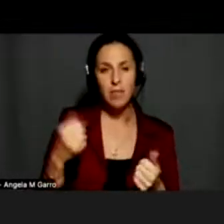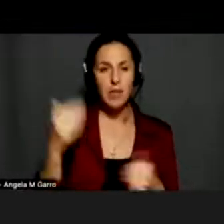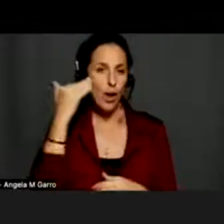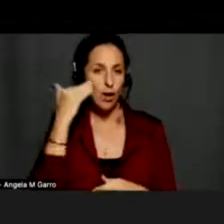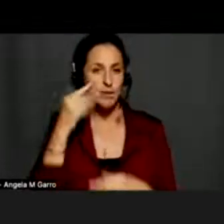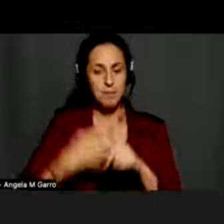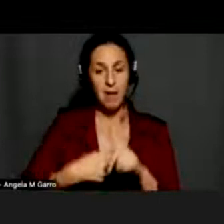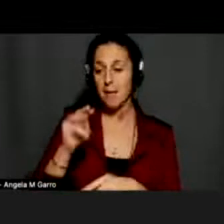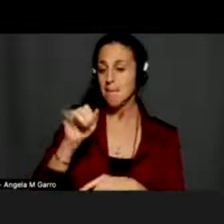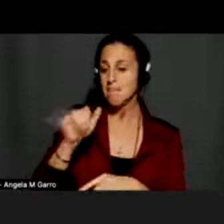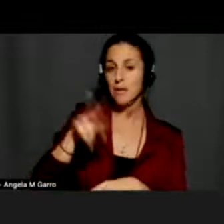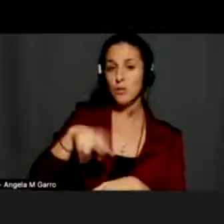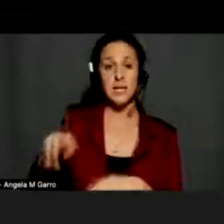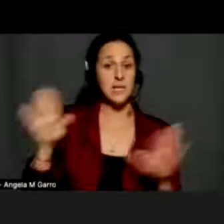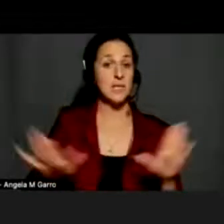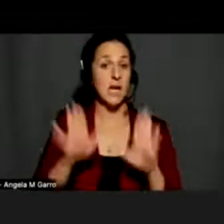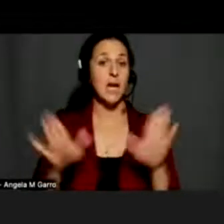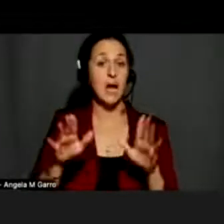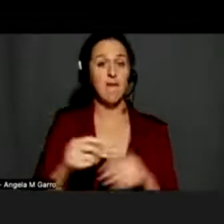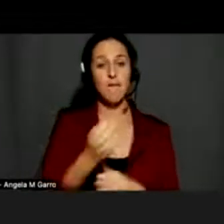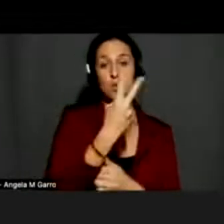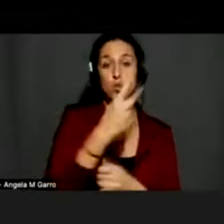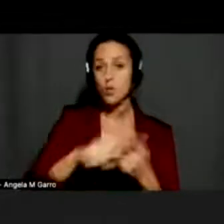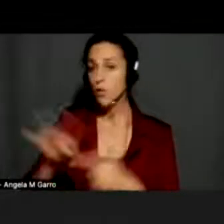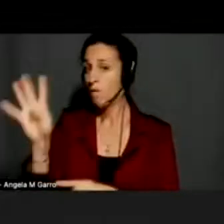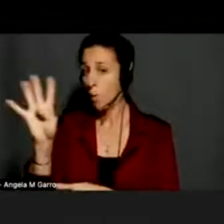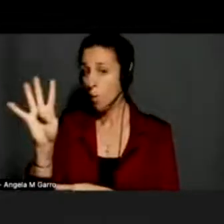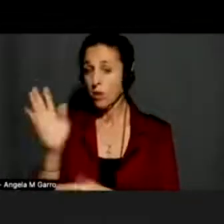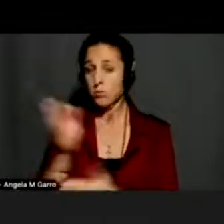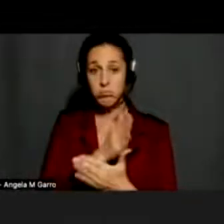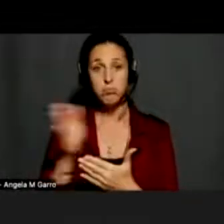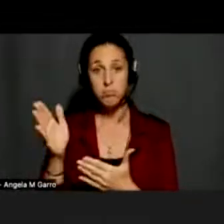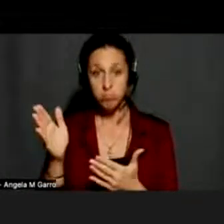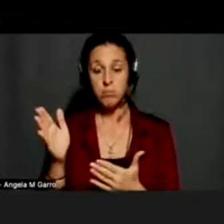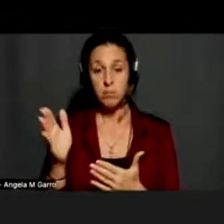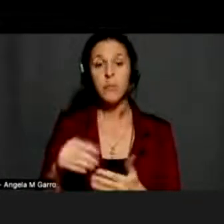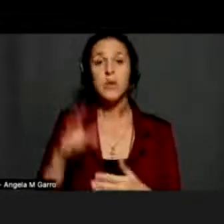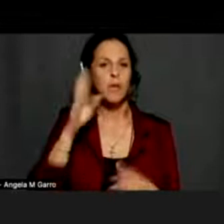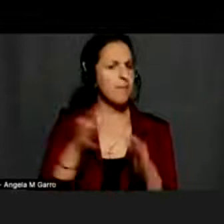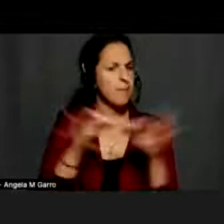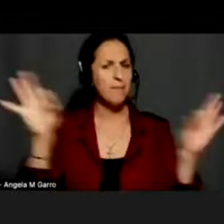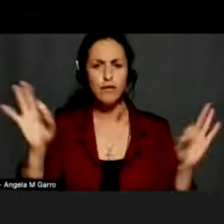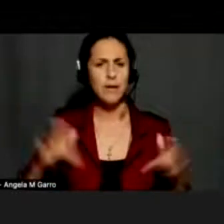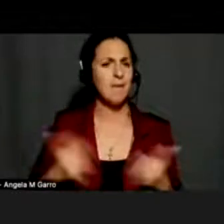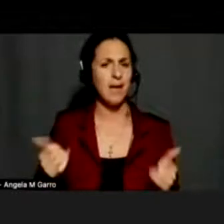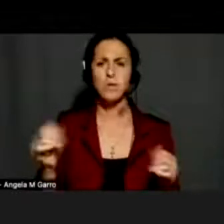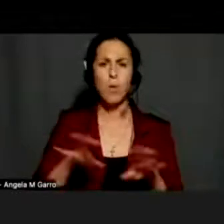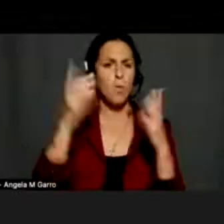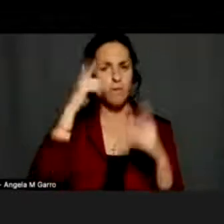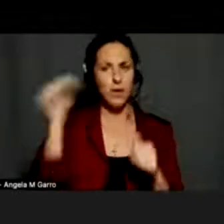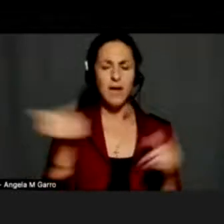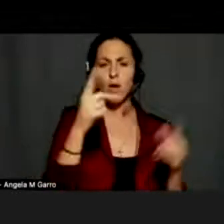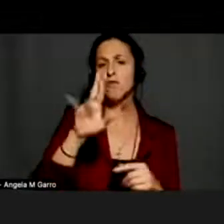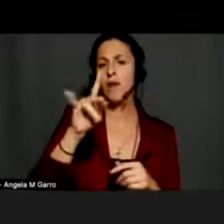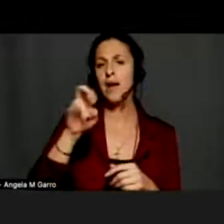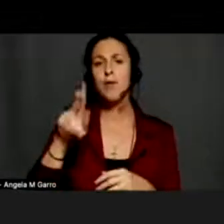May 22nd, it's a Sunday from noon to 4. Star Vista is going to have a free event. It's open to everybody. It's at Ryder Park in San